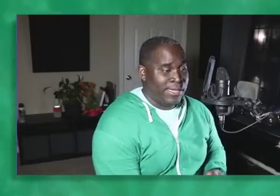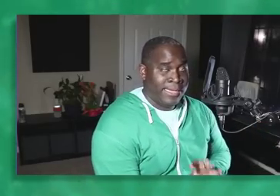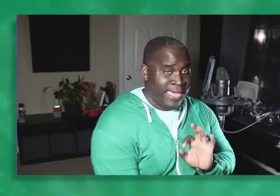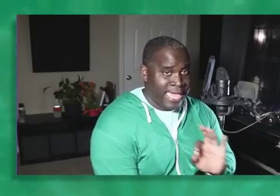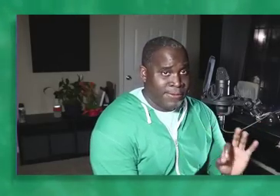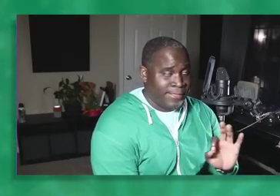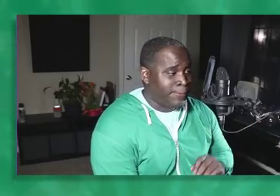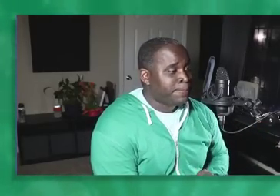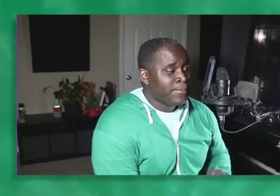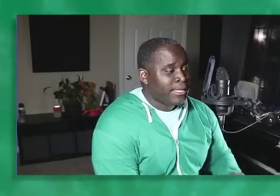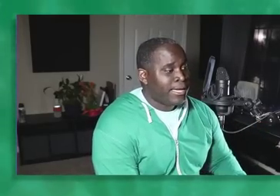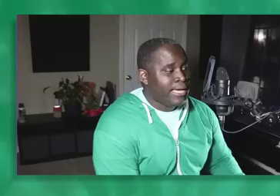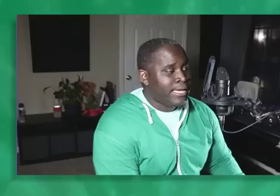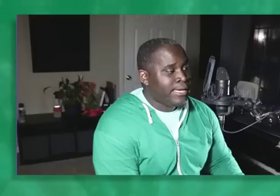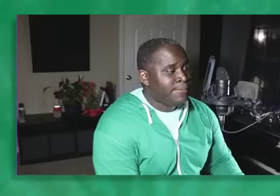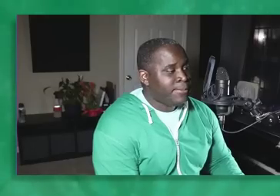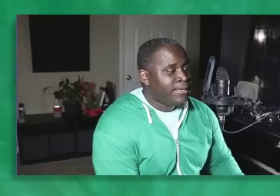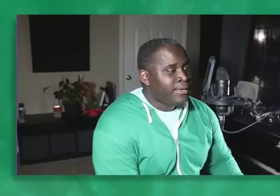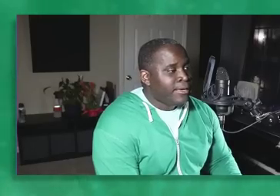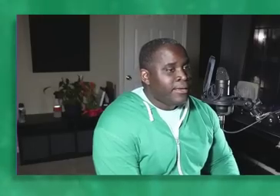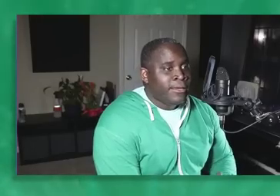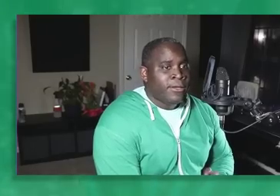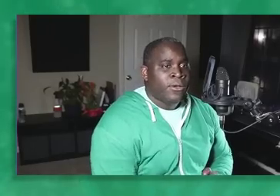dogmas anyway. Anyway though,